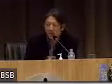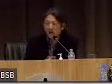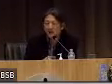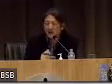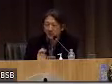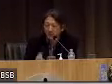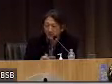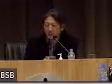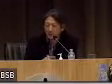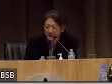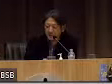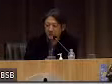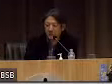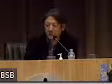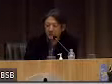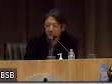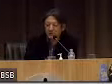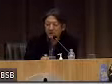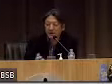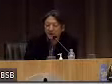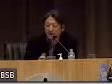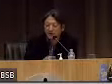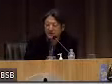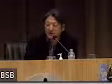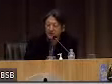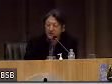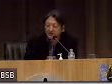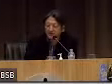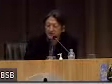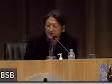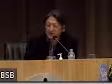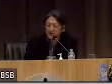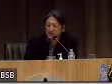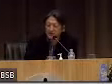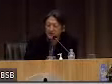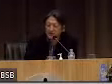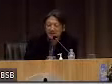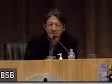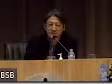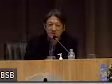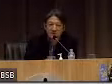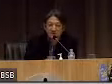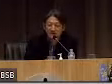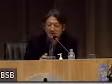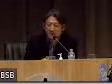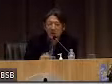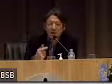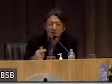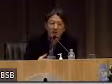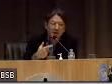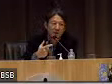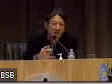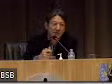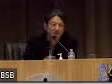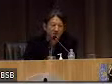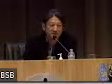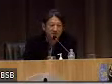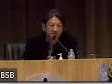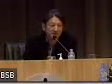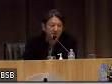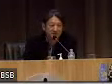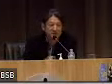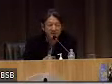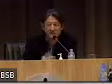by coverage, by scheme and coverage. And another important work that we did is to analyze the rate